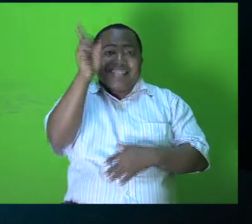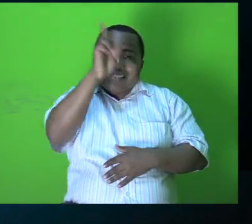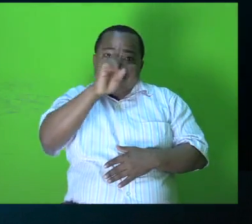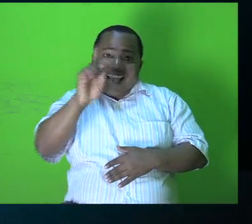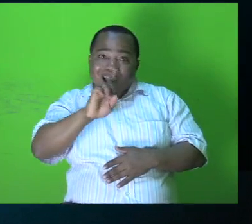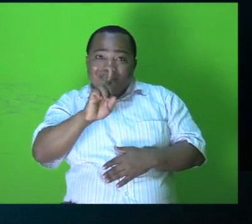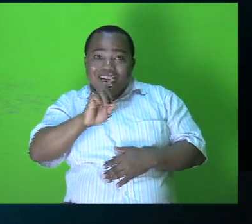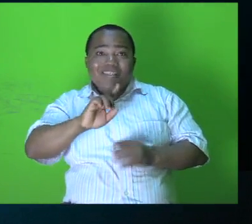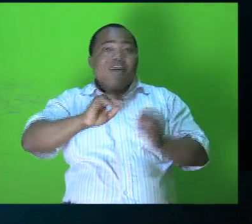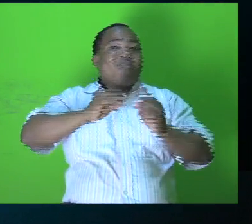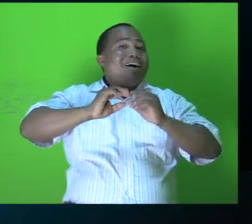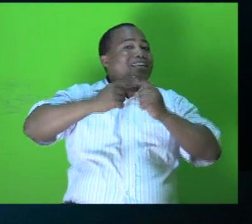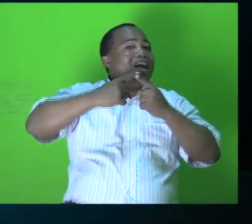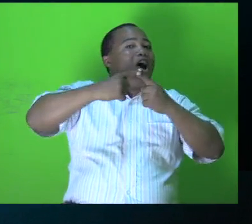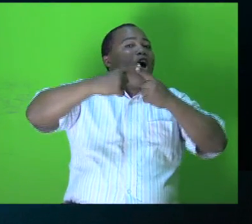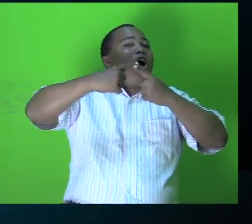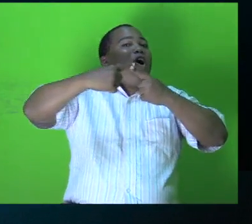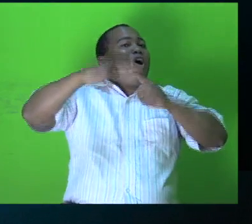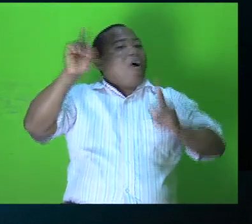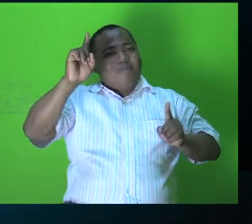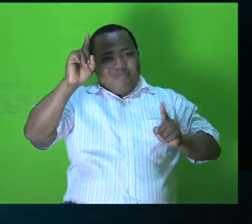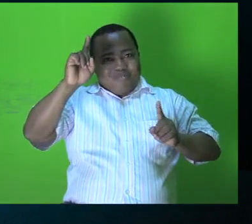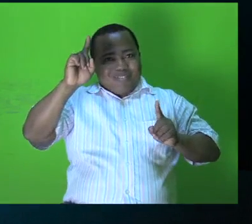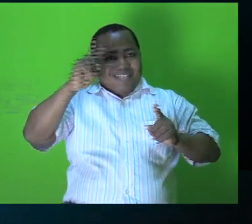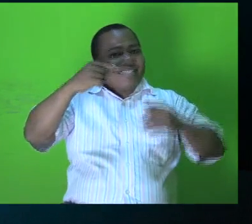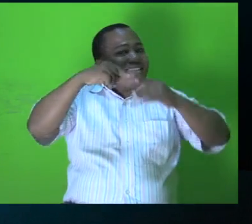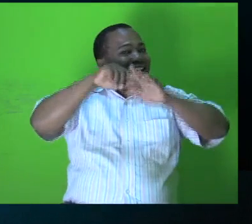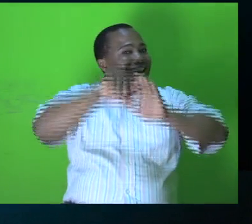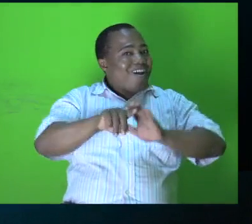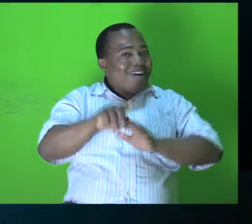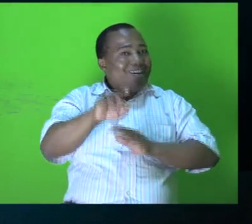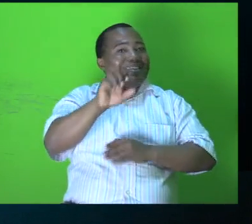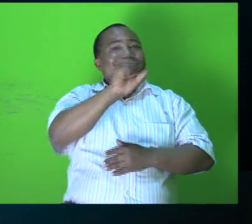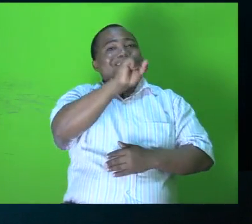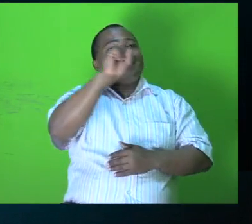the opposite poles of the spindle.